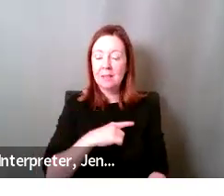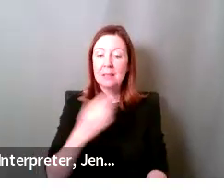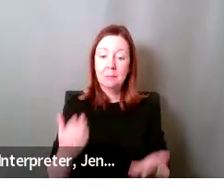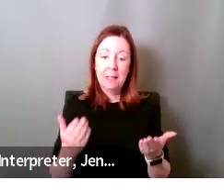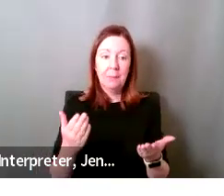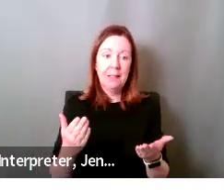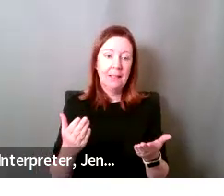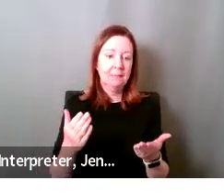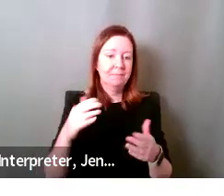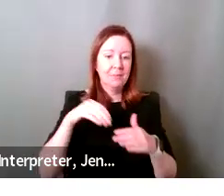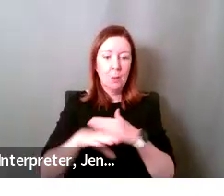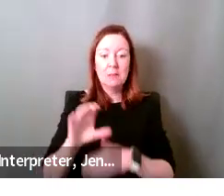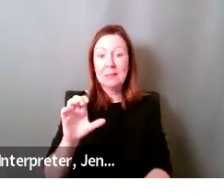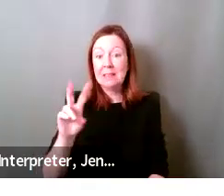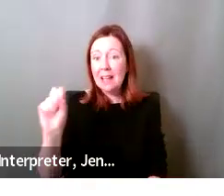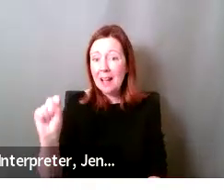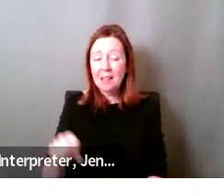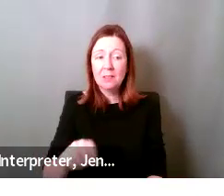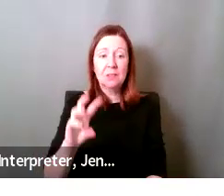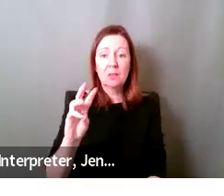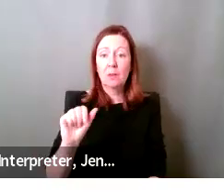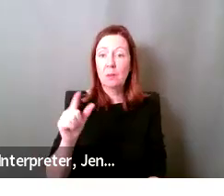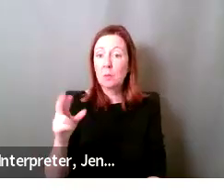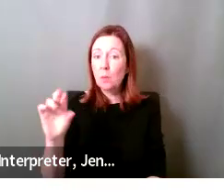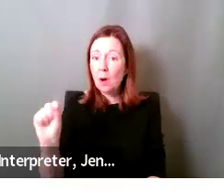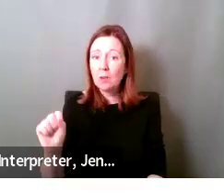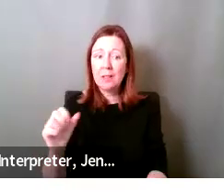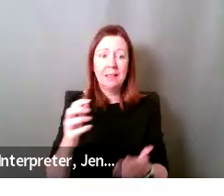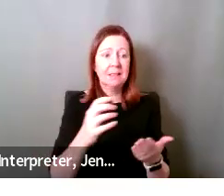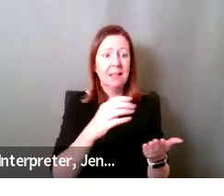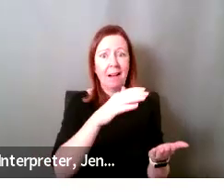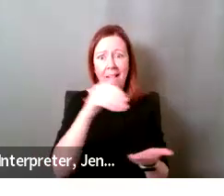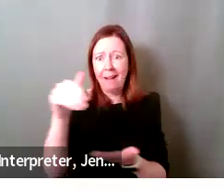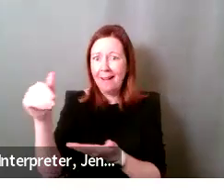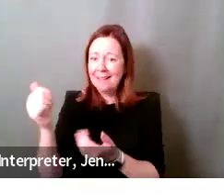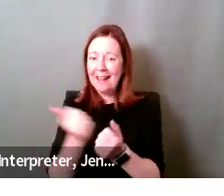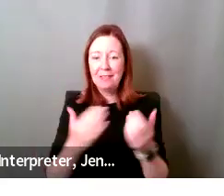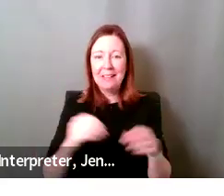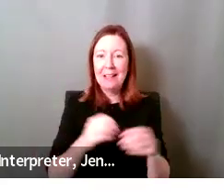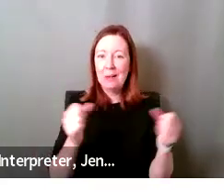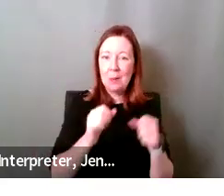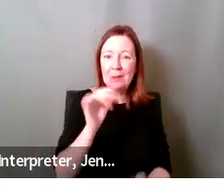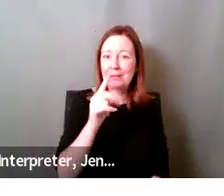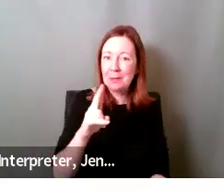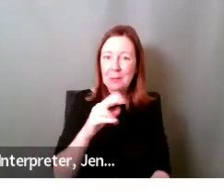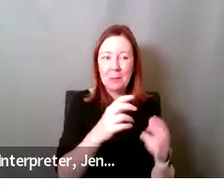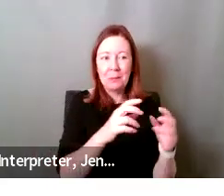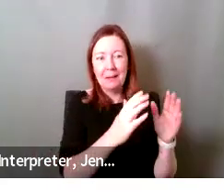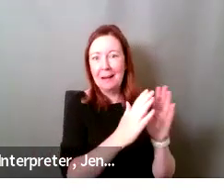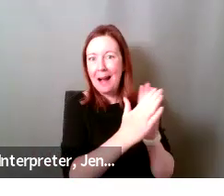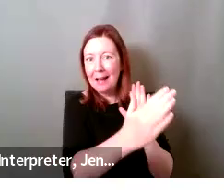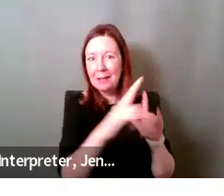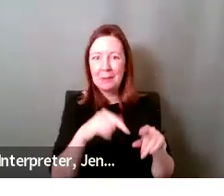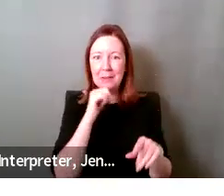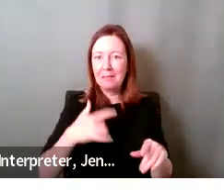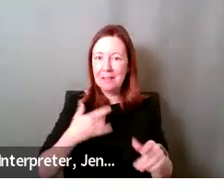go into a CVS or Walgreens and grab everything in the cold and flu aisle when we're not feeling well, but you really